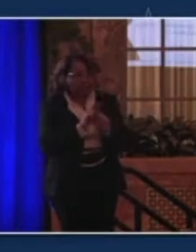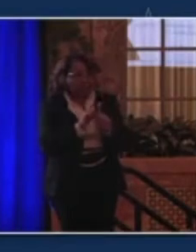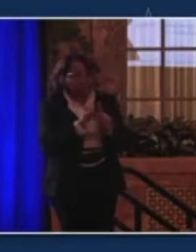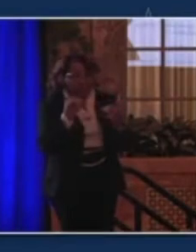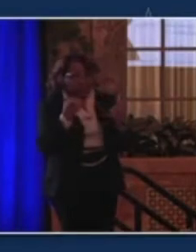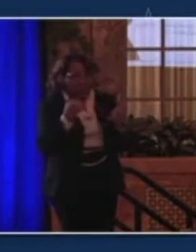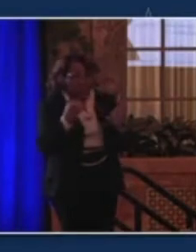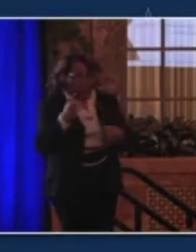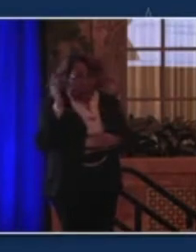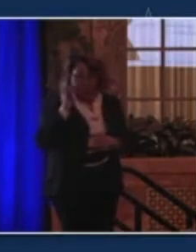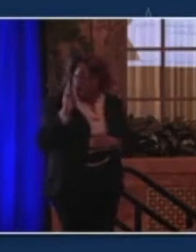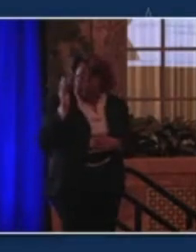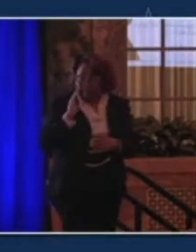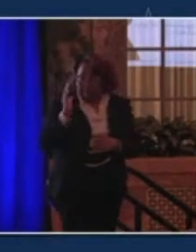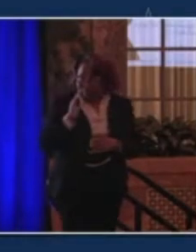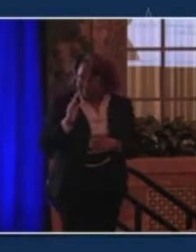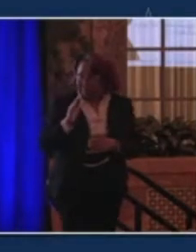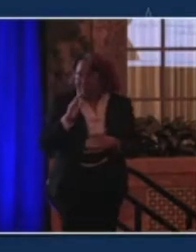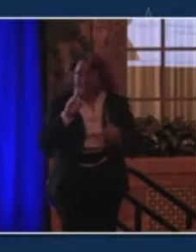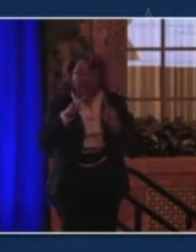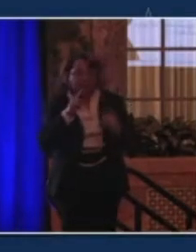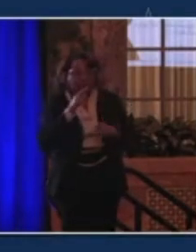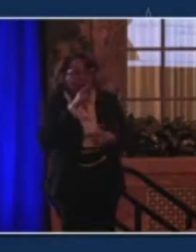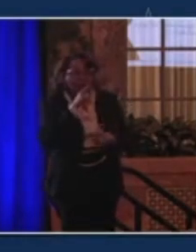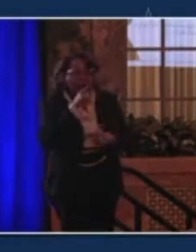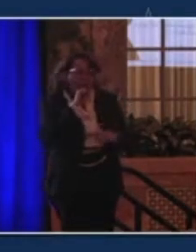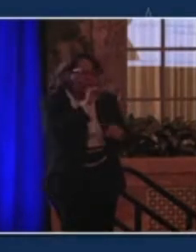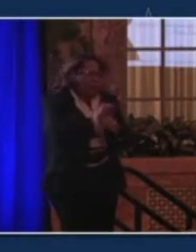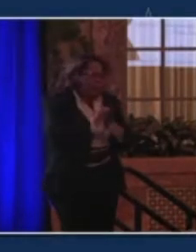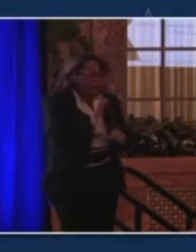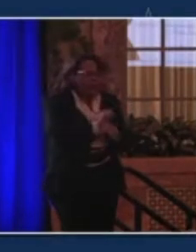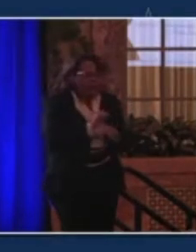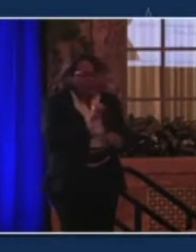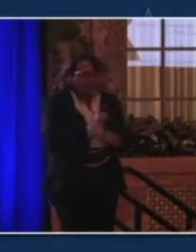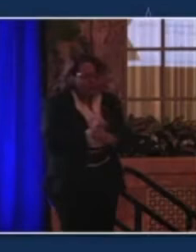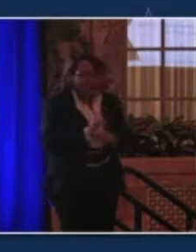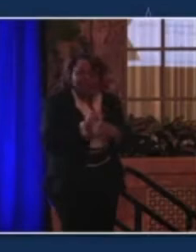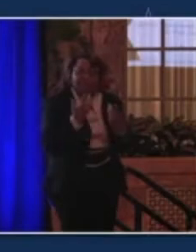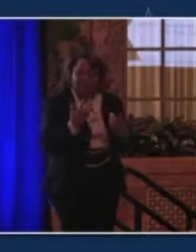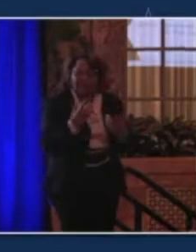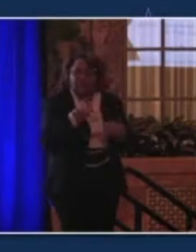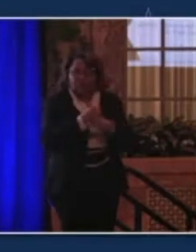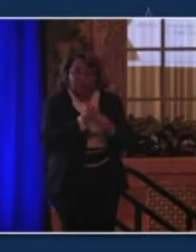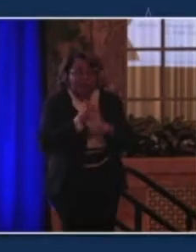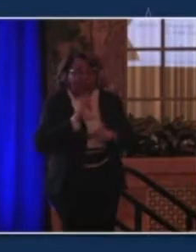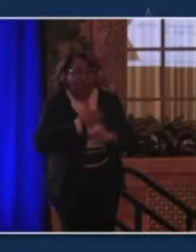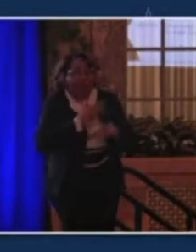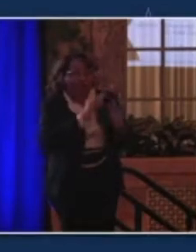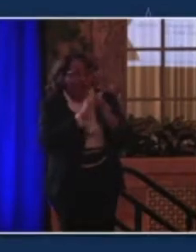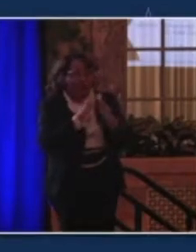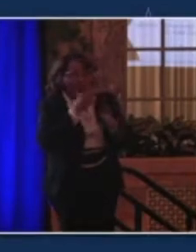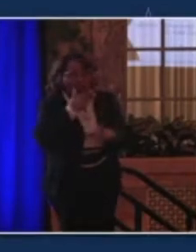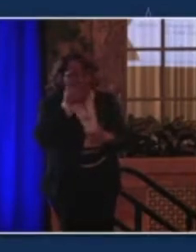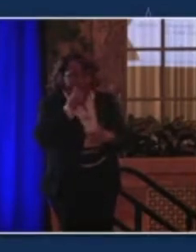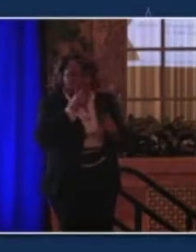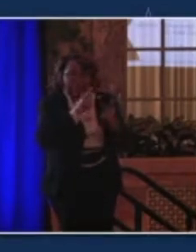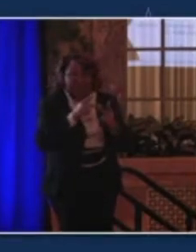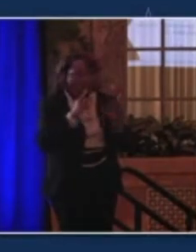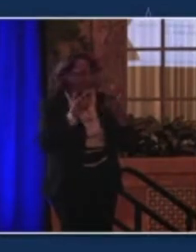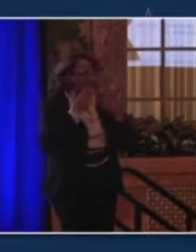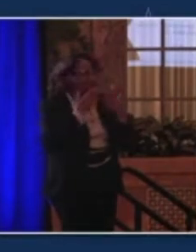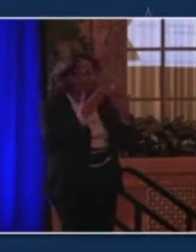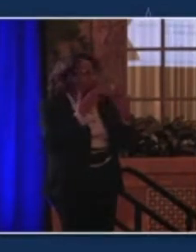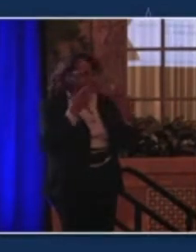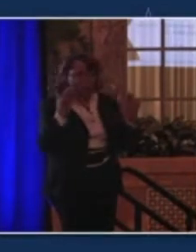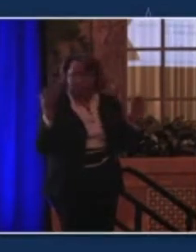current and past, the people who toil in the vineyards to this day to make our city a better place. Thank all of you as